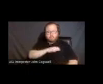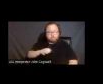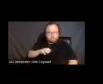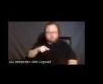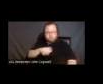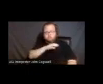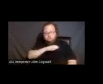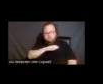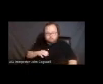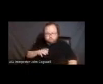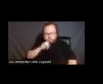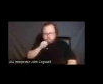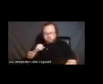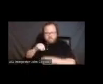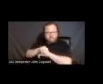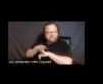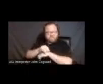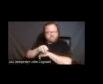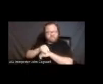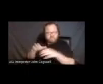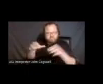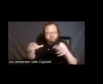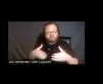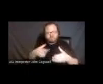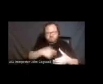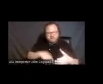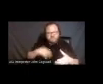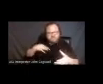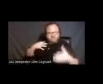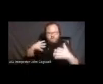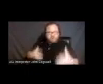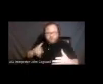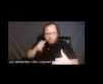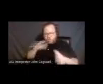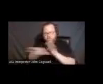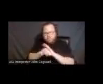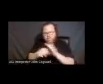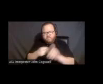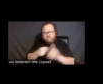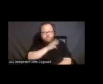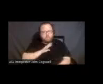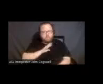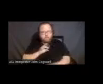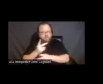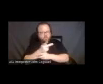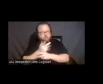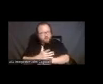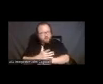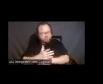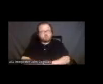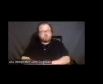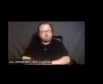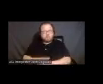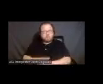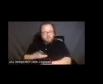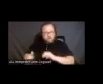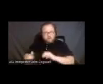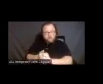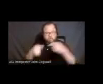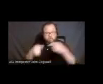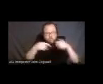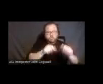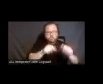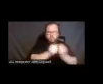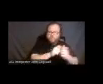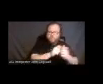is an advisory body composed of volunteers appointed by the Board of Supervisors. They work in conjunction with the department